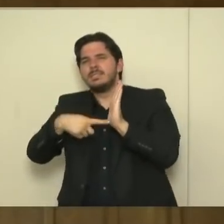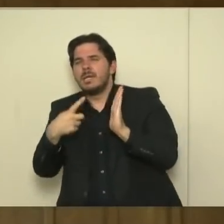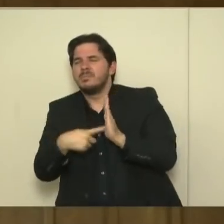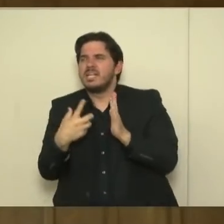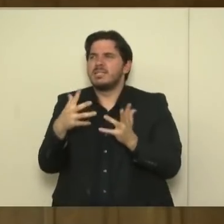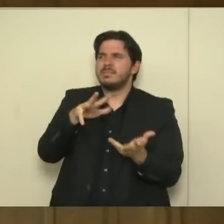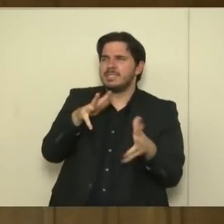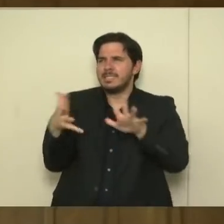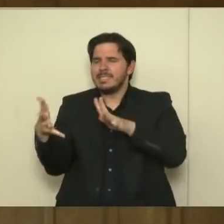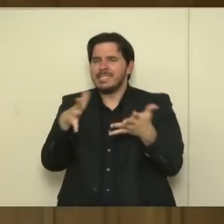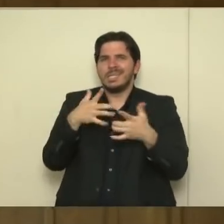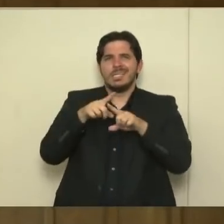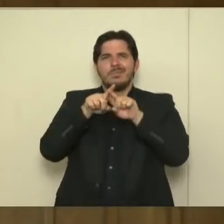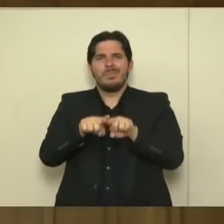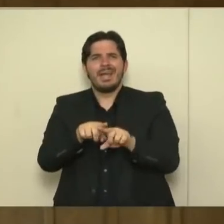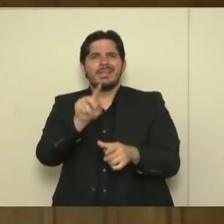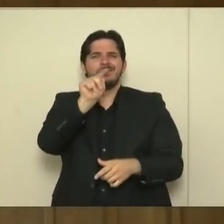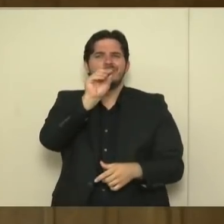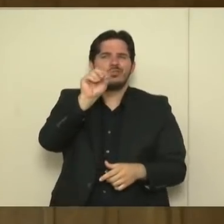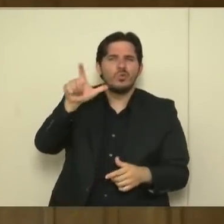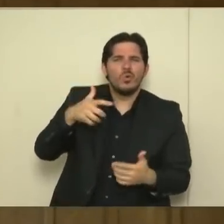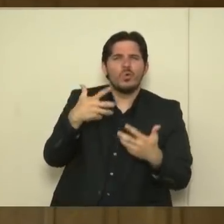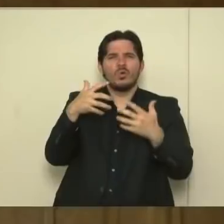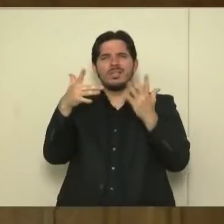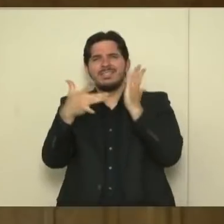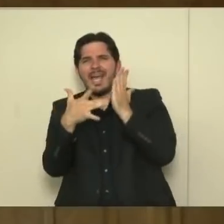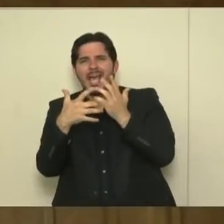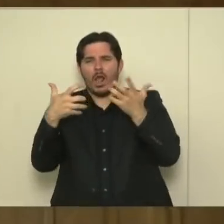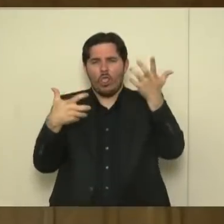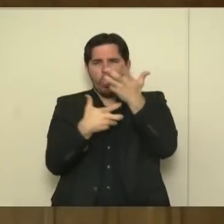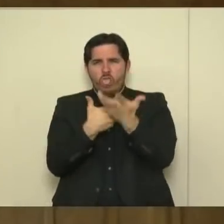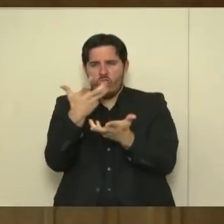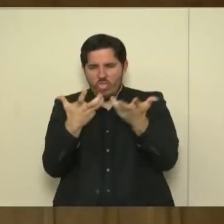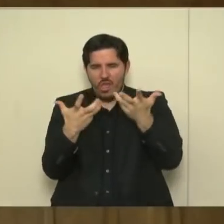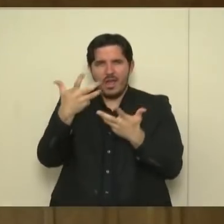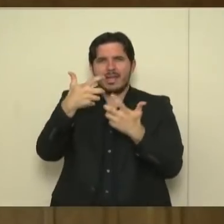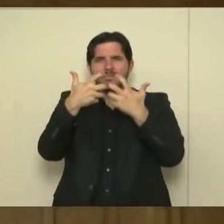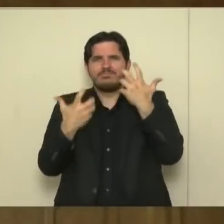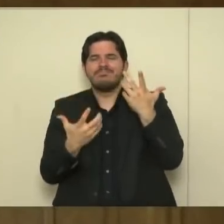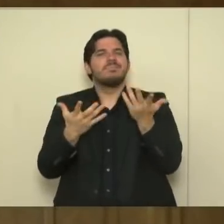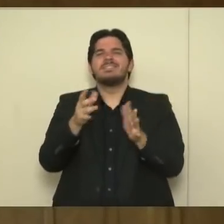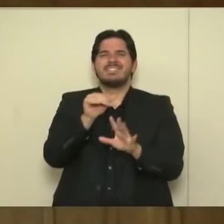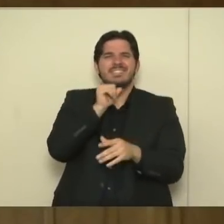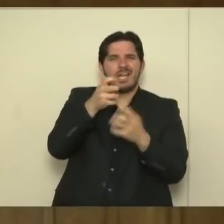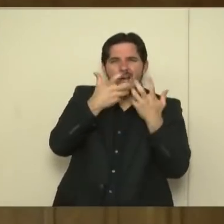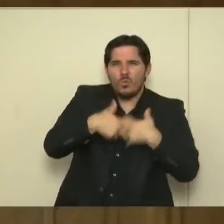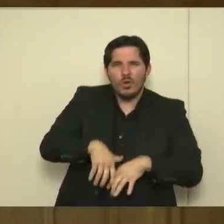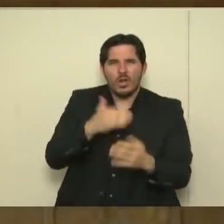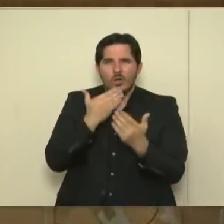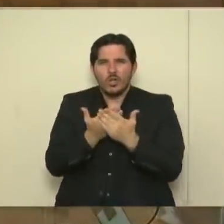may not work particularly well with existing state government systems, but we'll take a look.